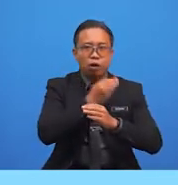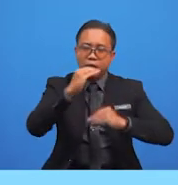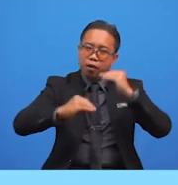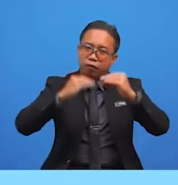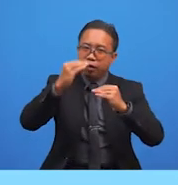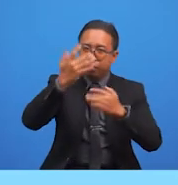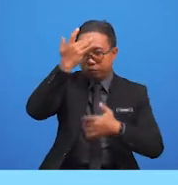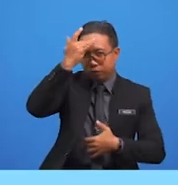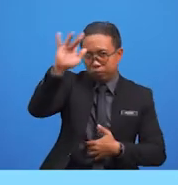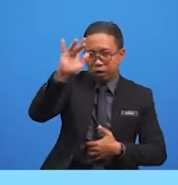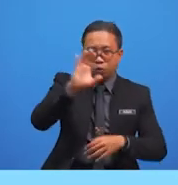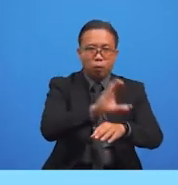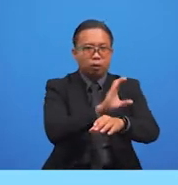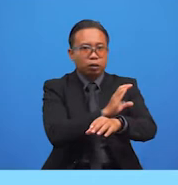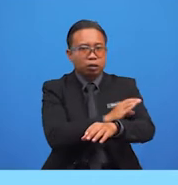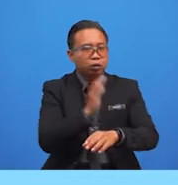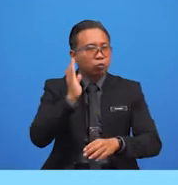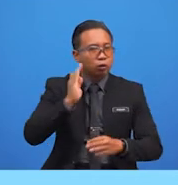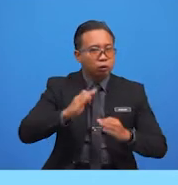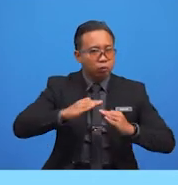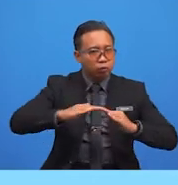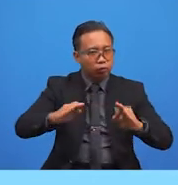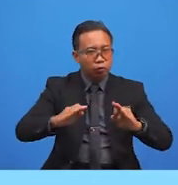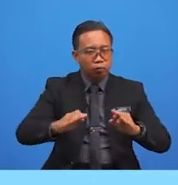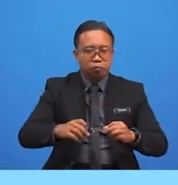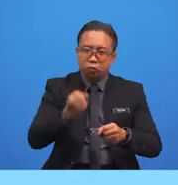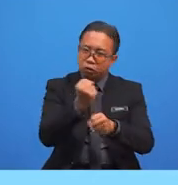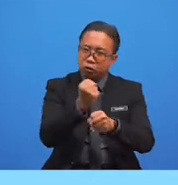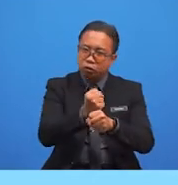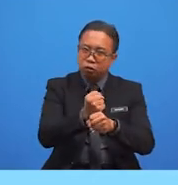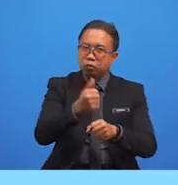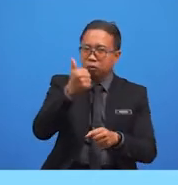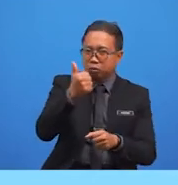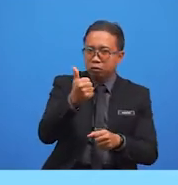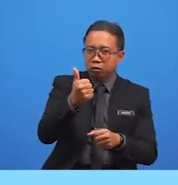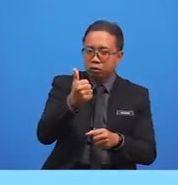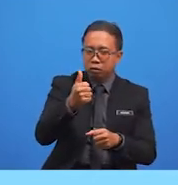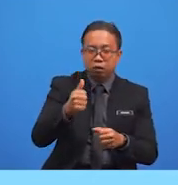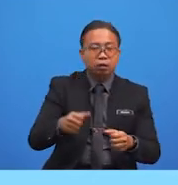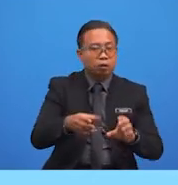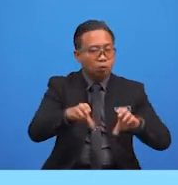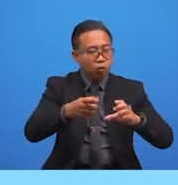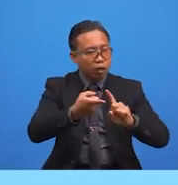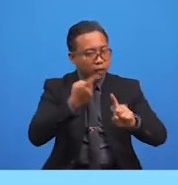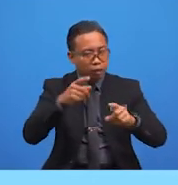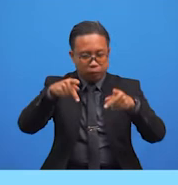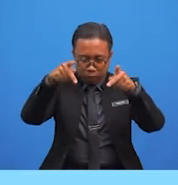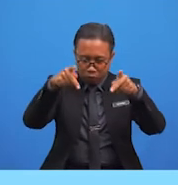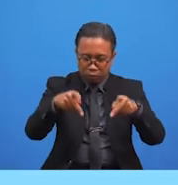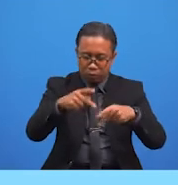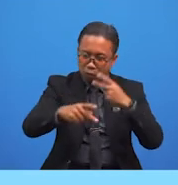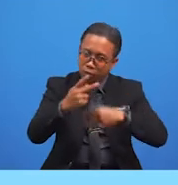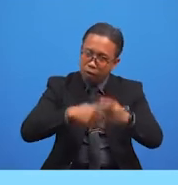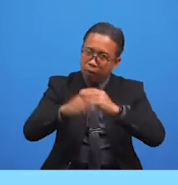develop smart computers, they will perform the tasks specified and instructed by a